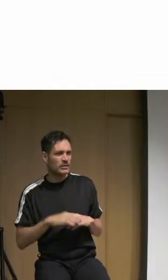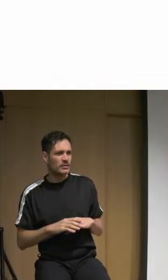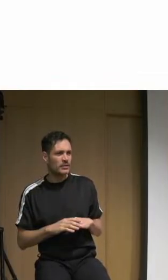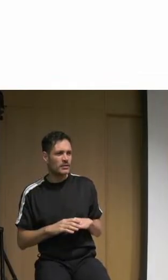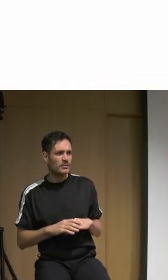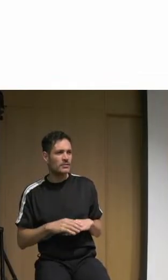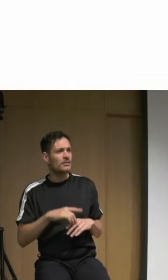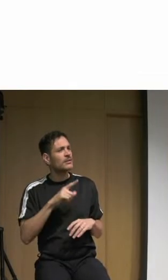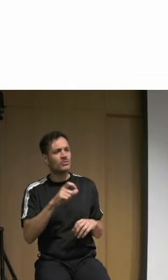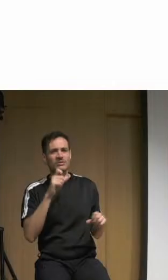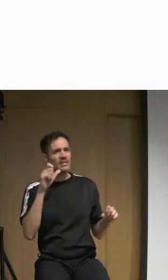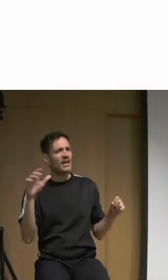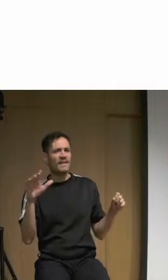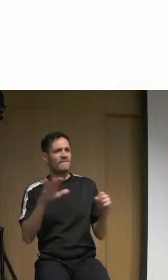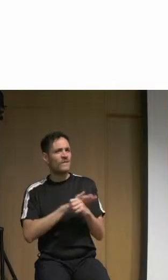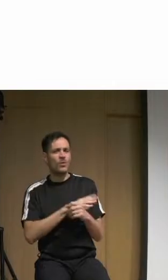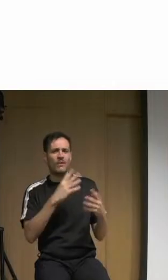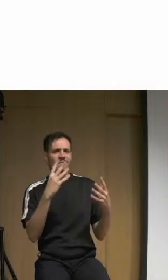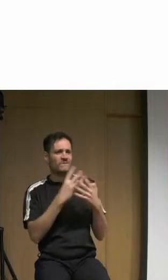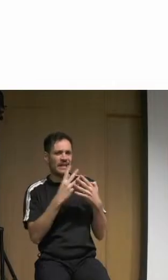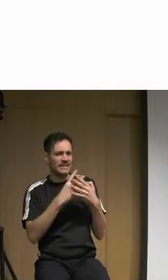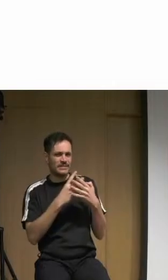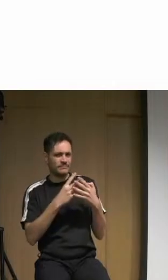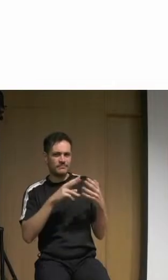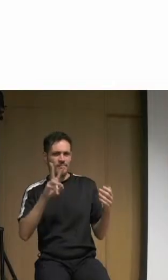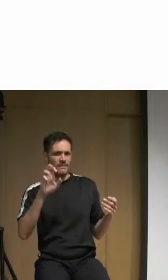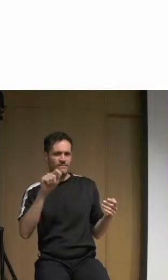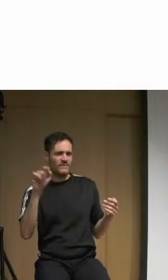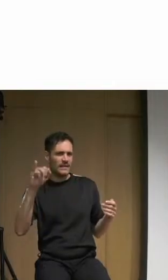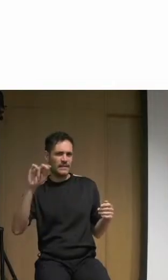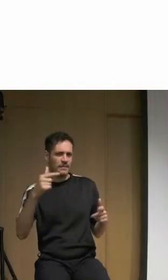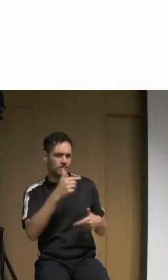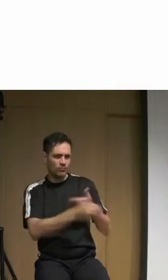through a full vetting process? No, they did not.